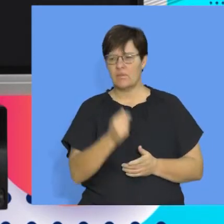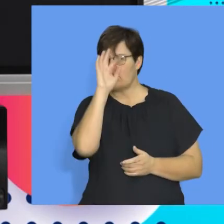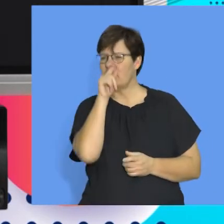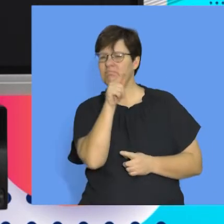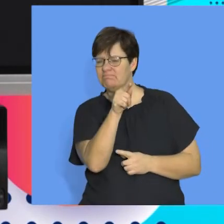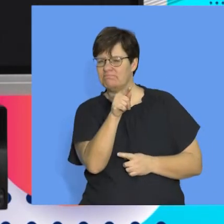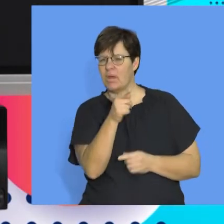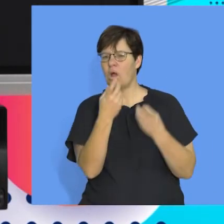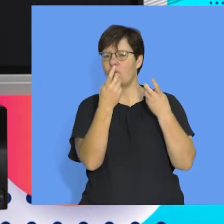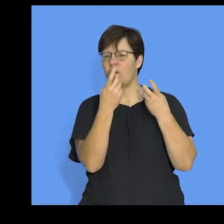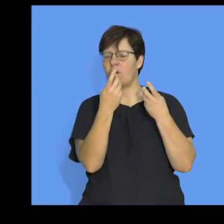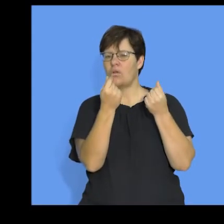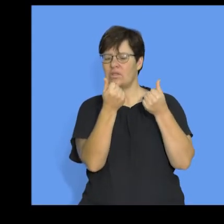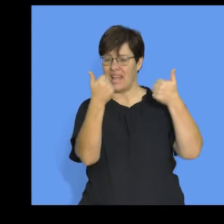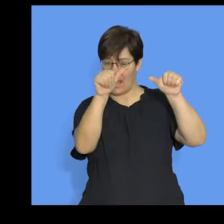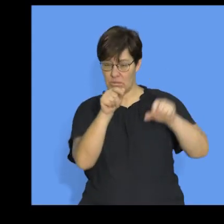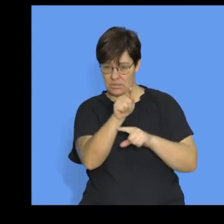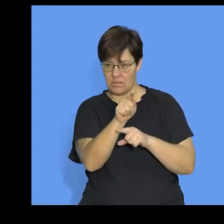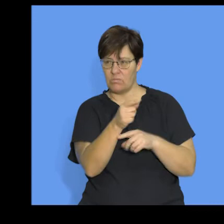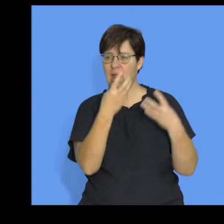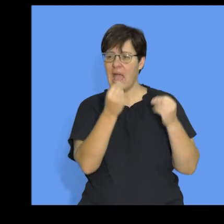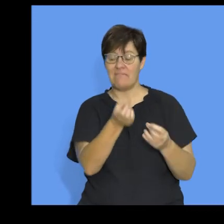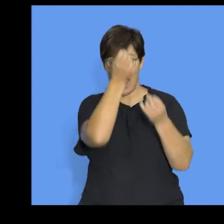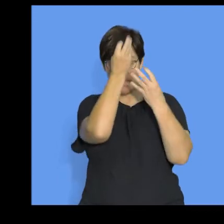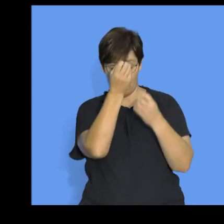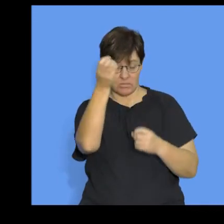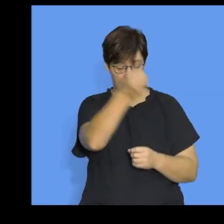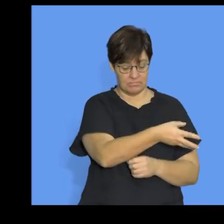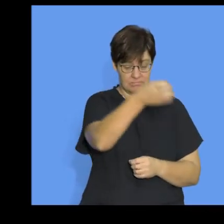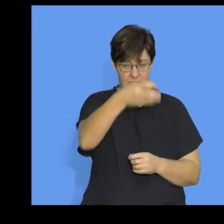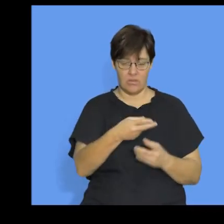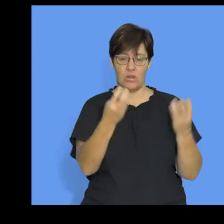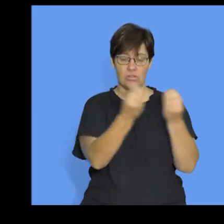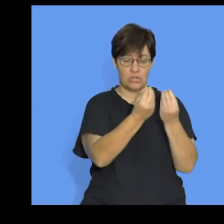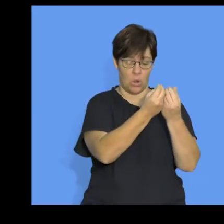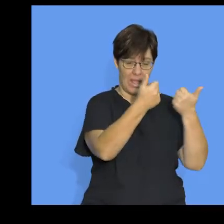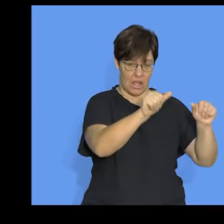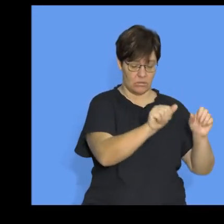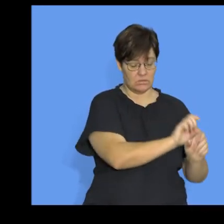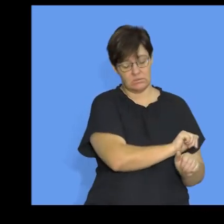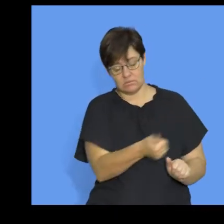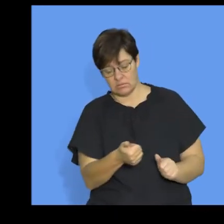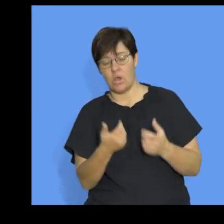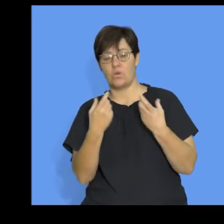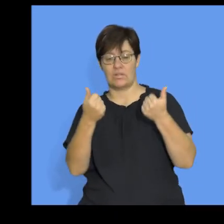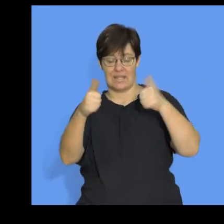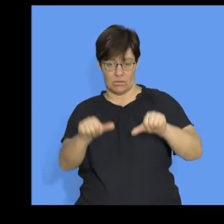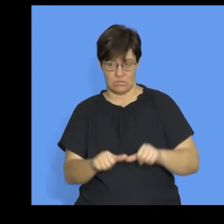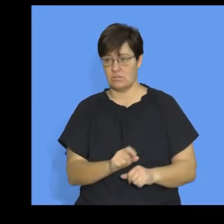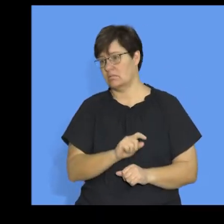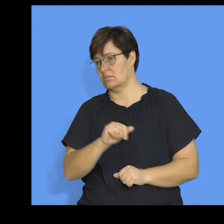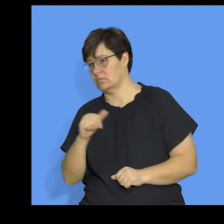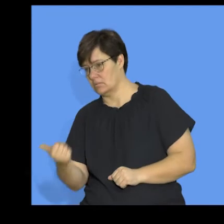we're looking at cost accounting, we said the flow of information from my stock account into my cost account